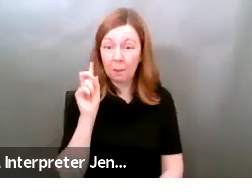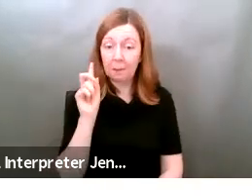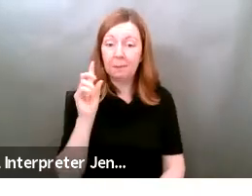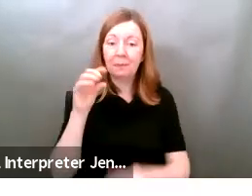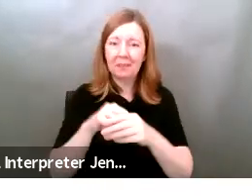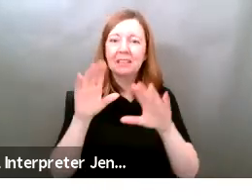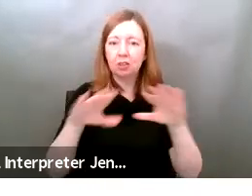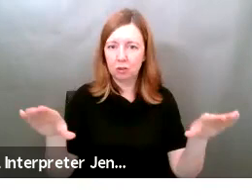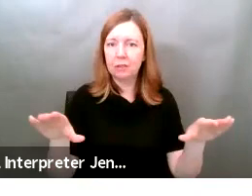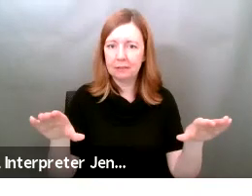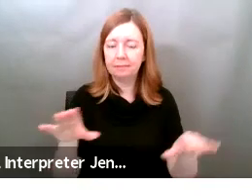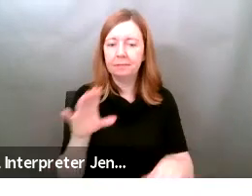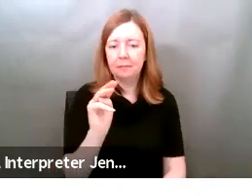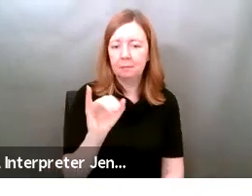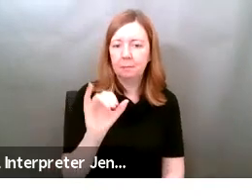in children.